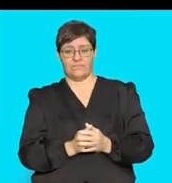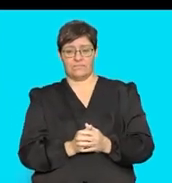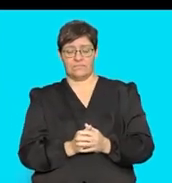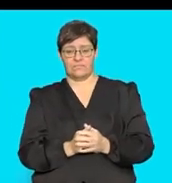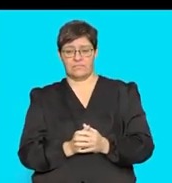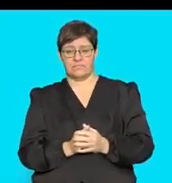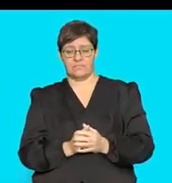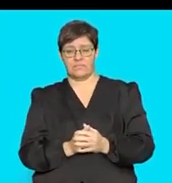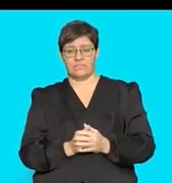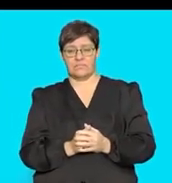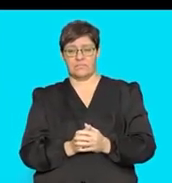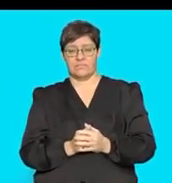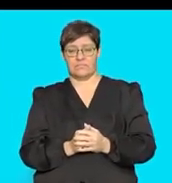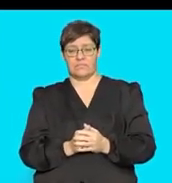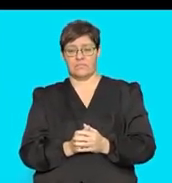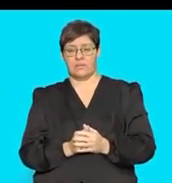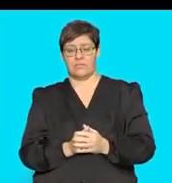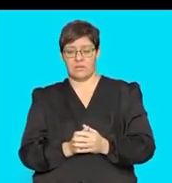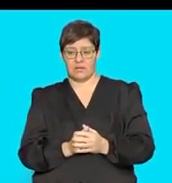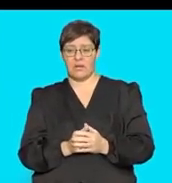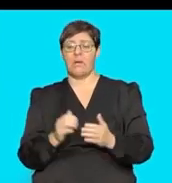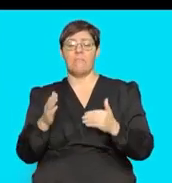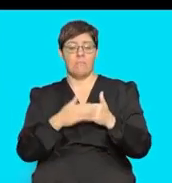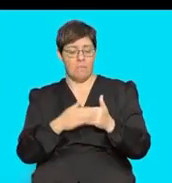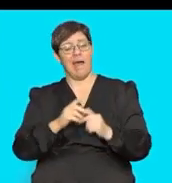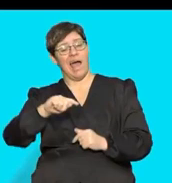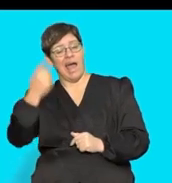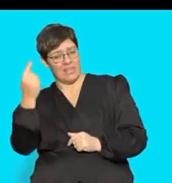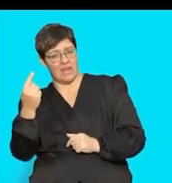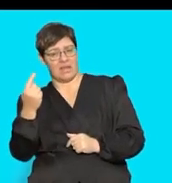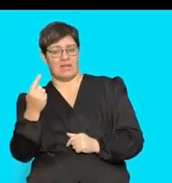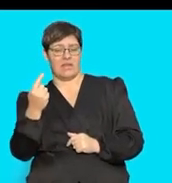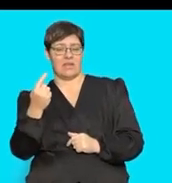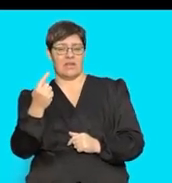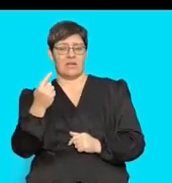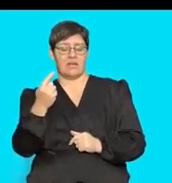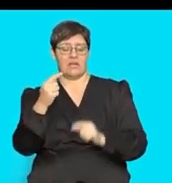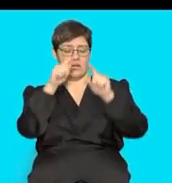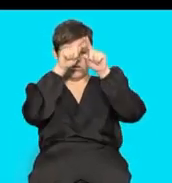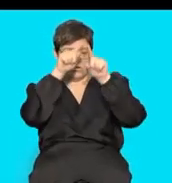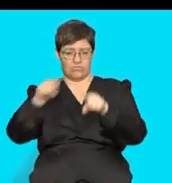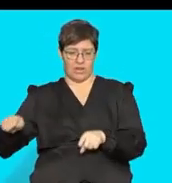and turn it in such a way that we can draw it instead like this.